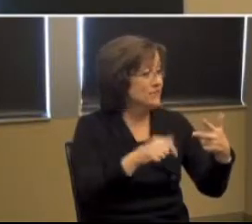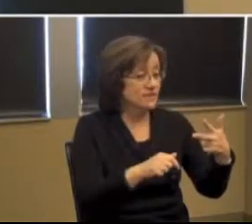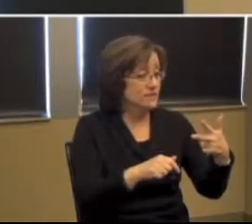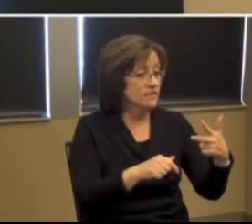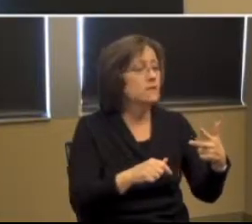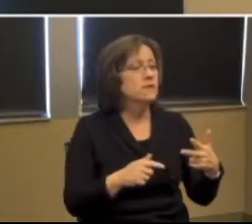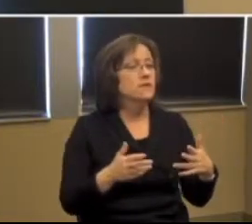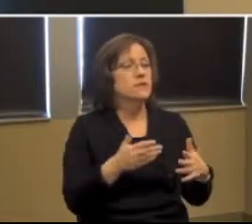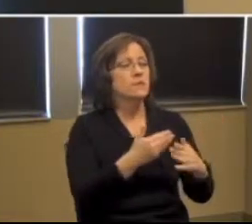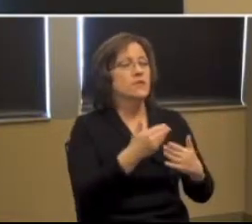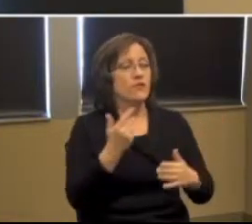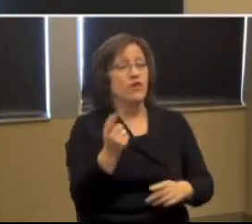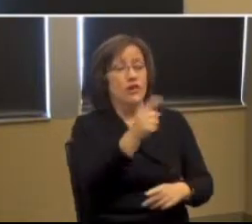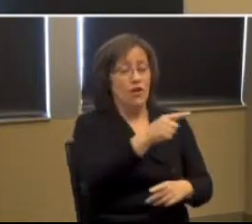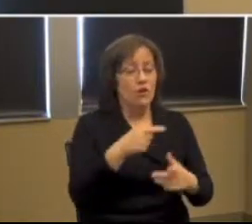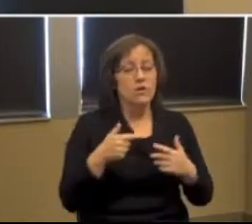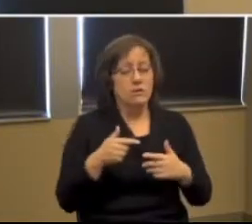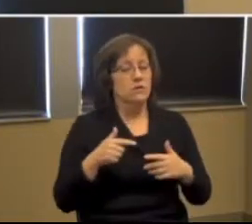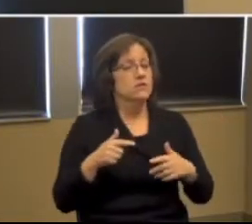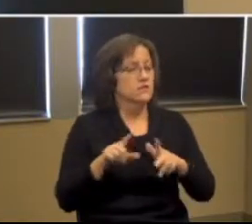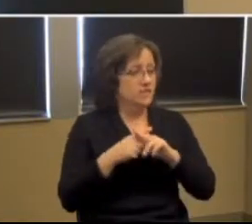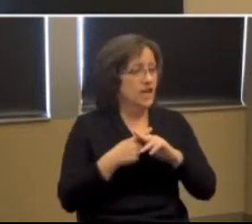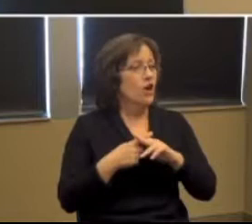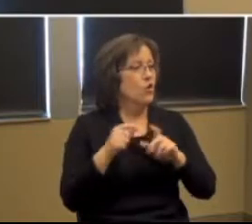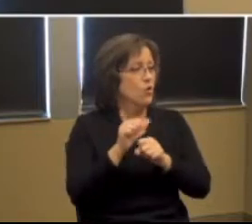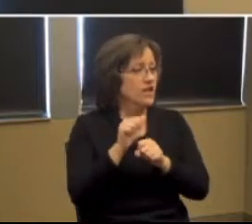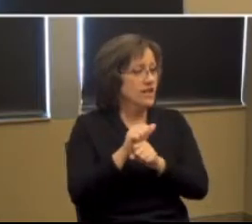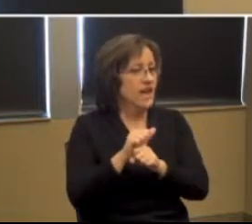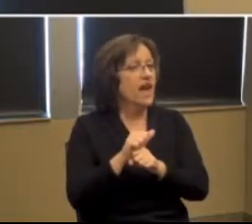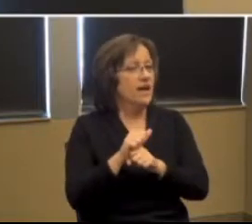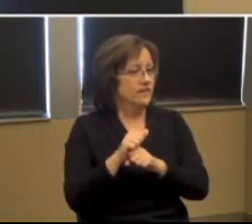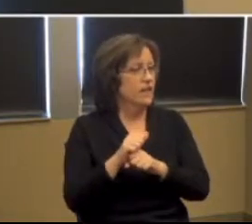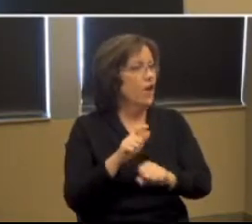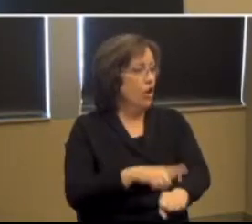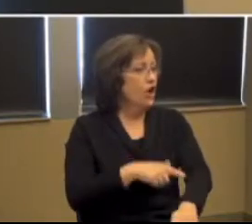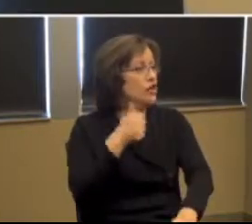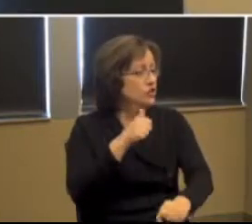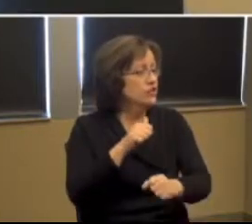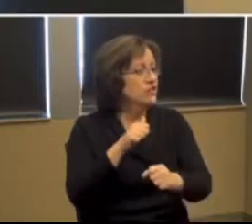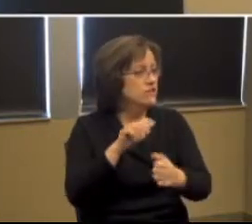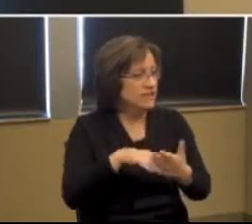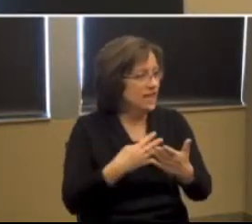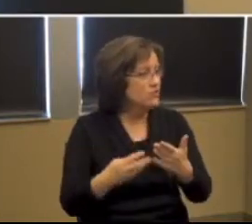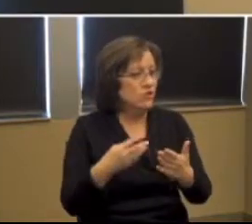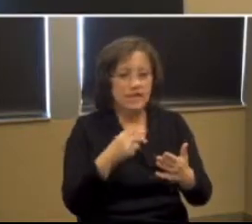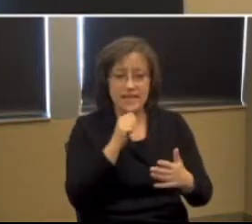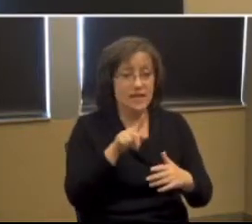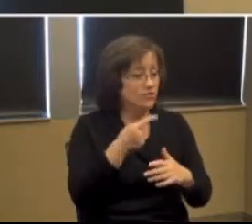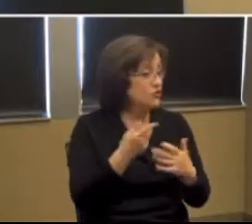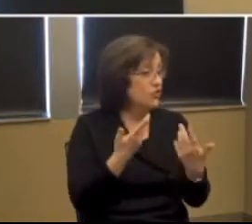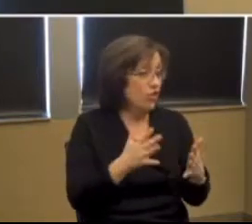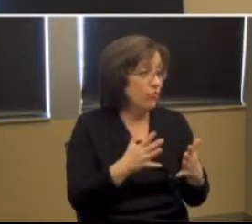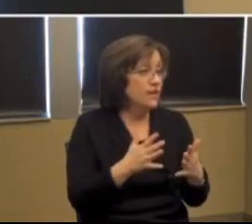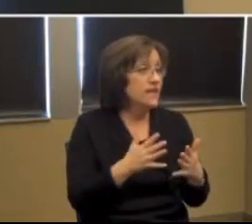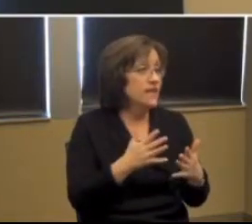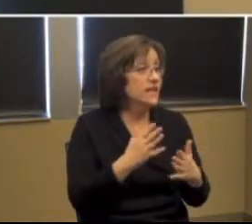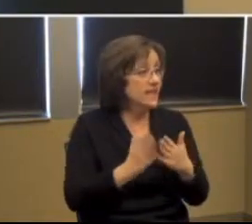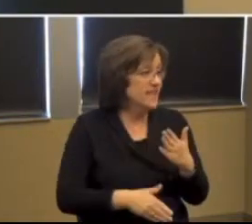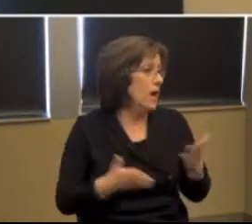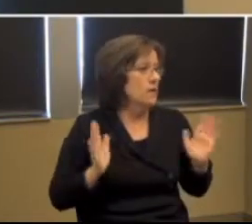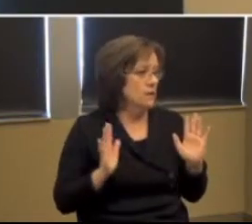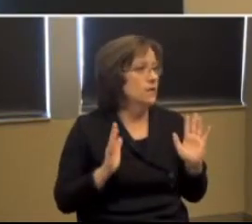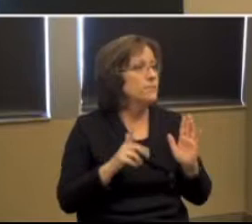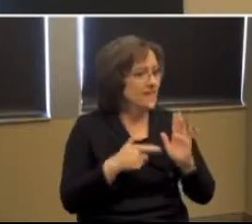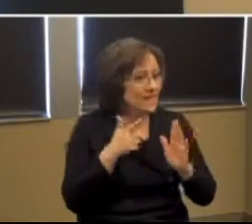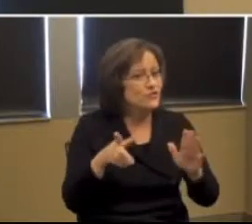longer schedule just so that they understand that it's not 3 and done, because you're just introducing more rigidity by